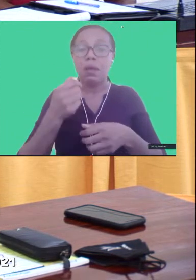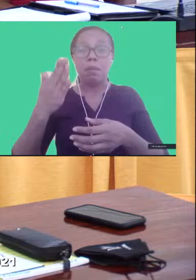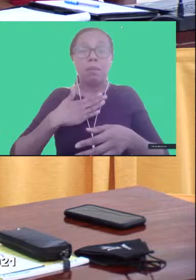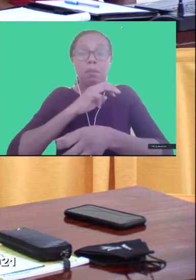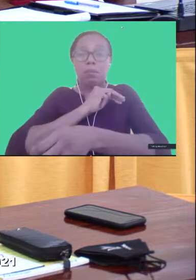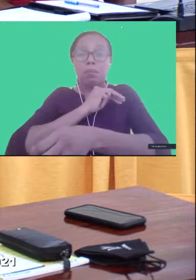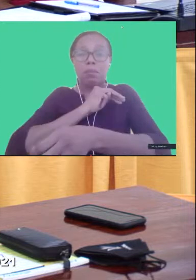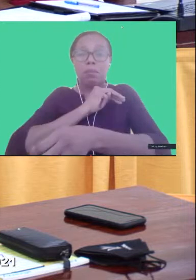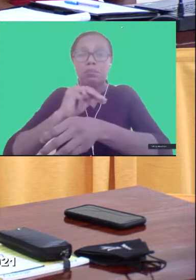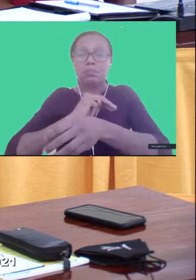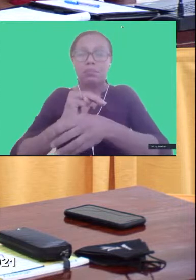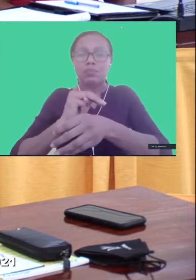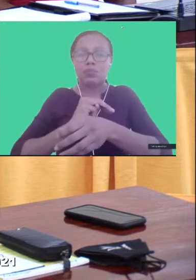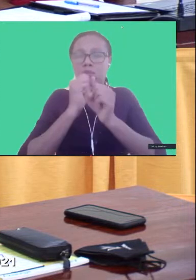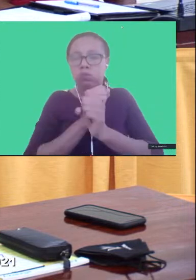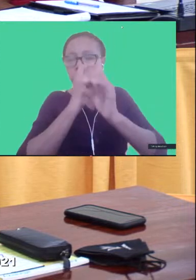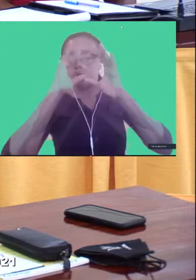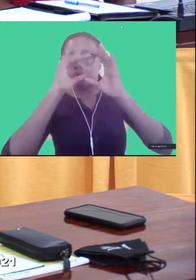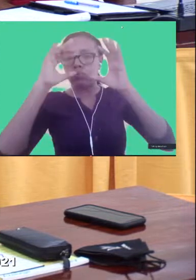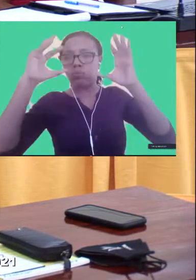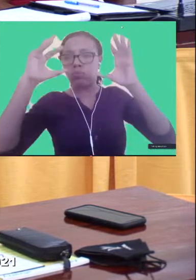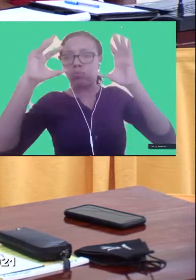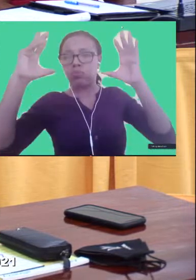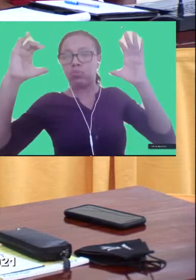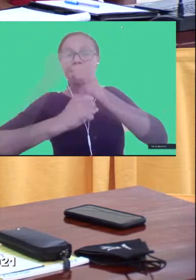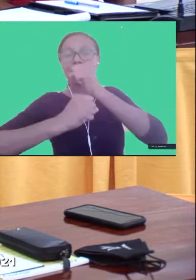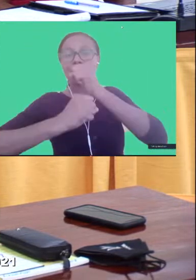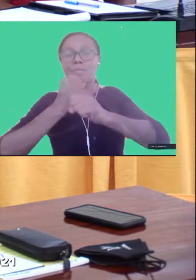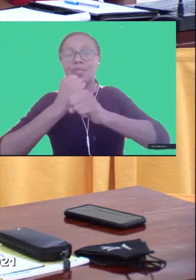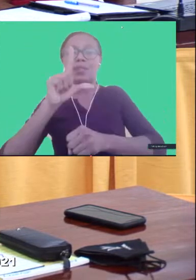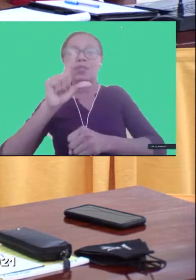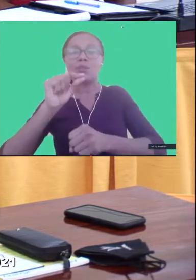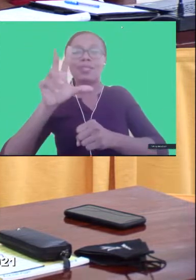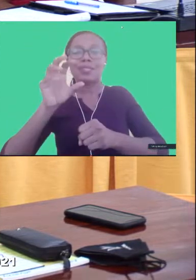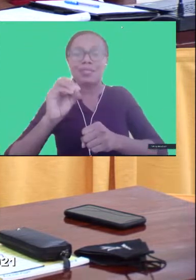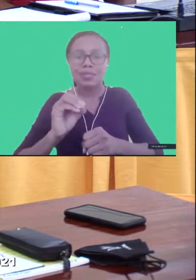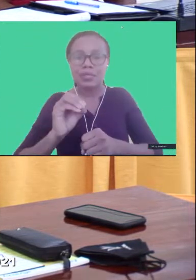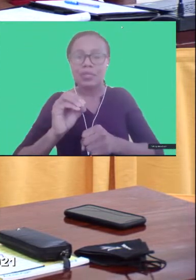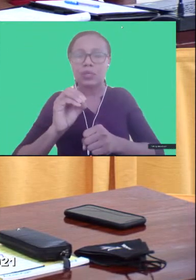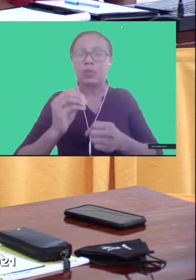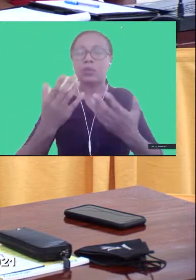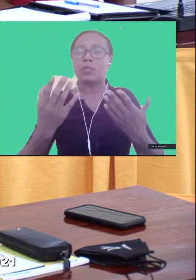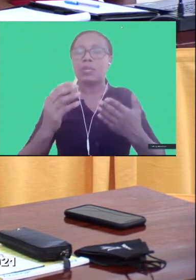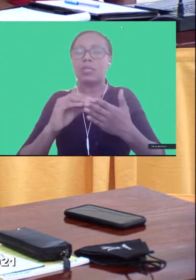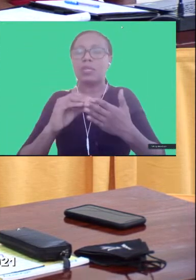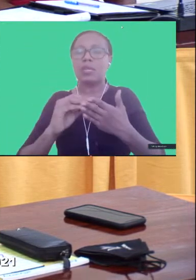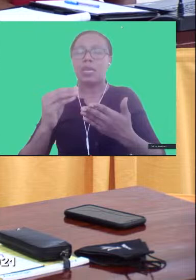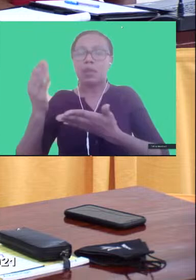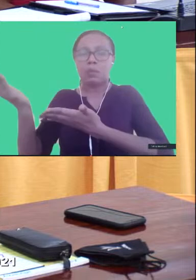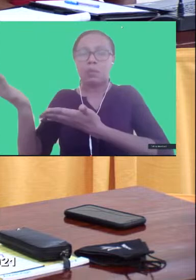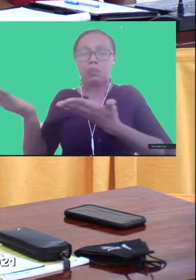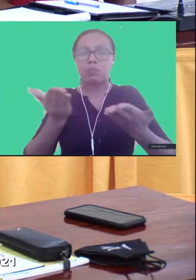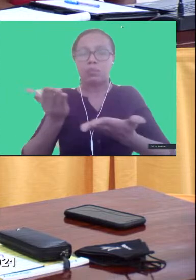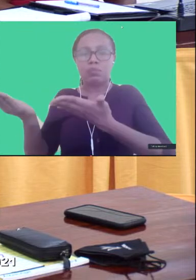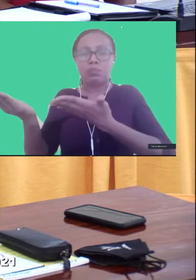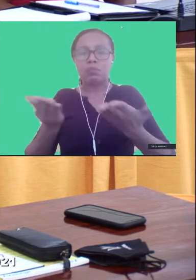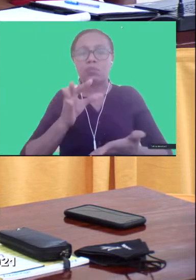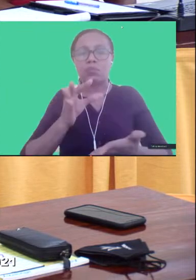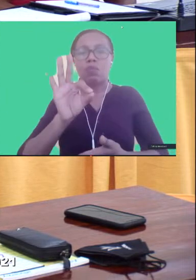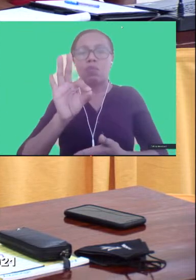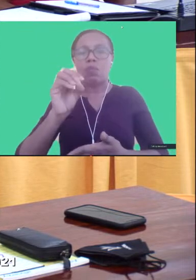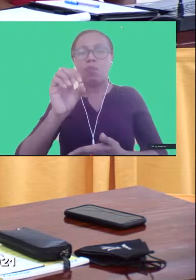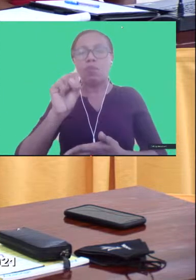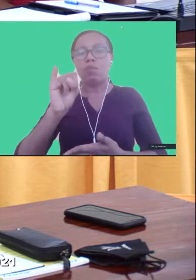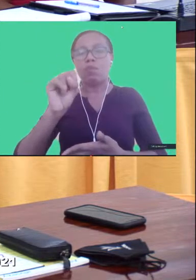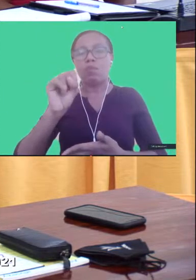in the sand on the importation of fossil fuel in Barbados, and that we